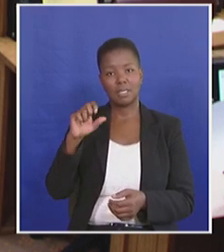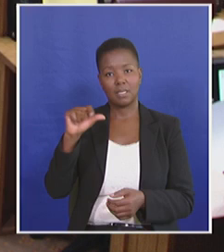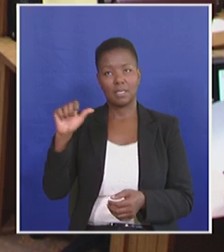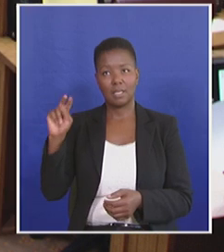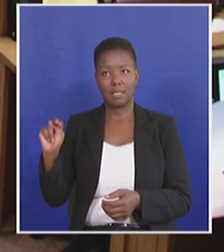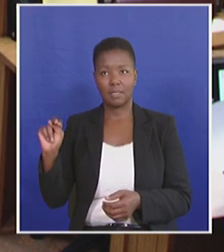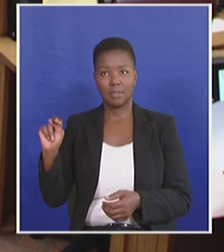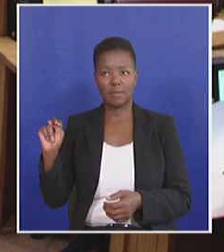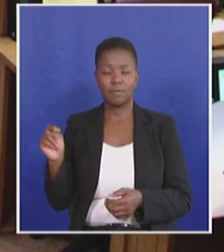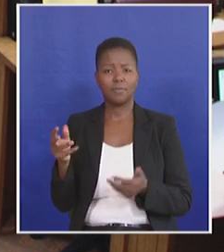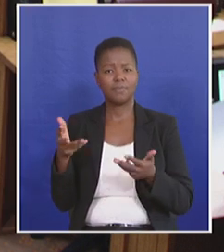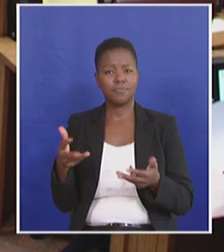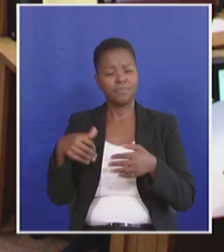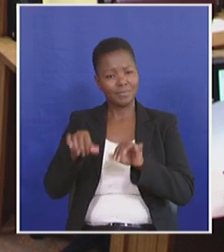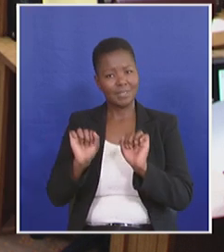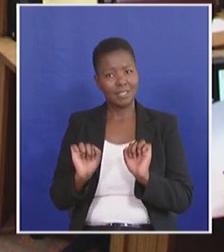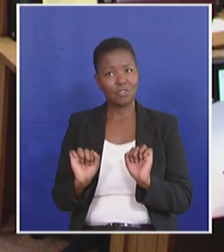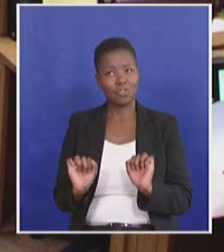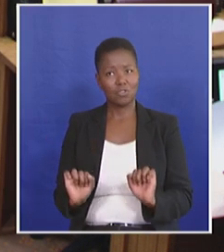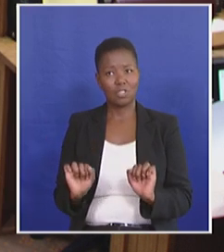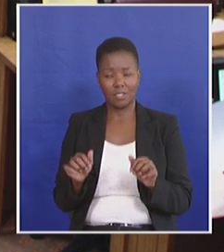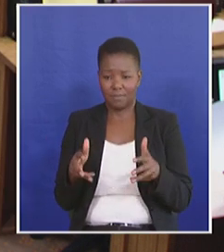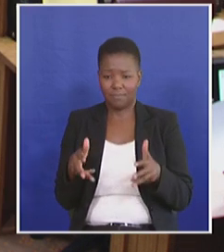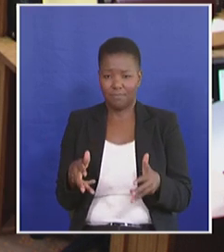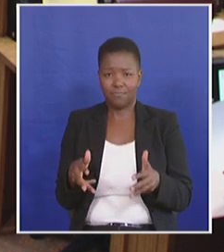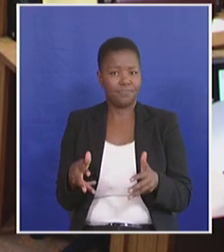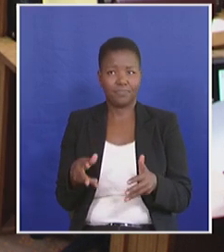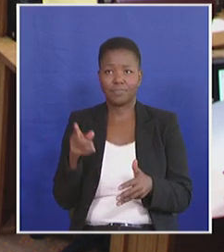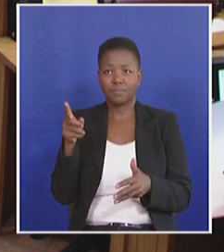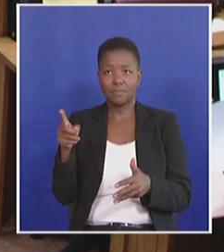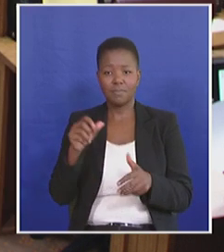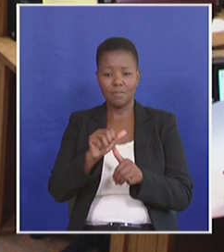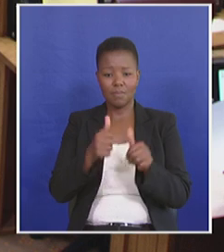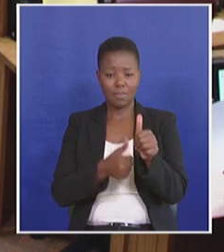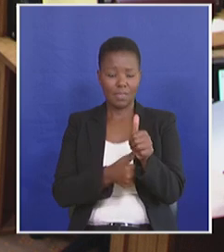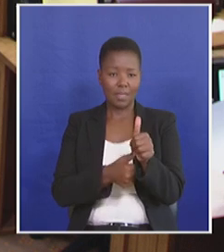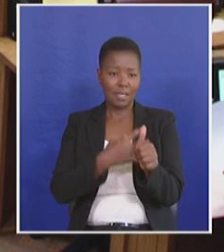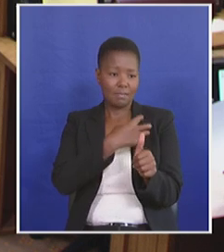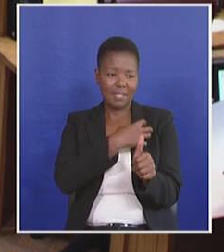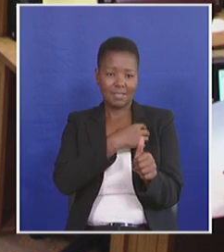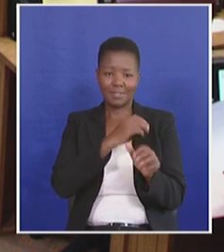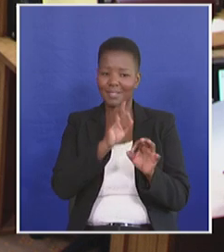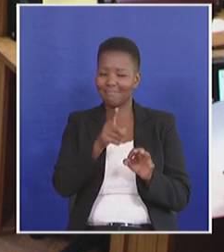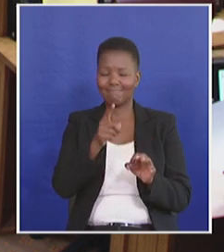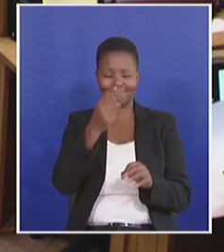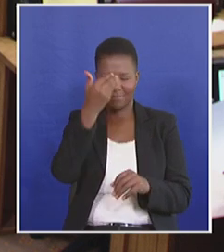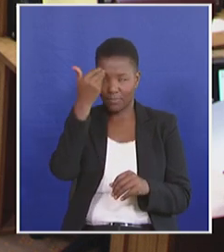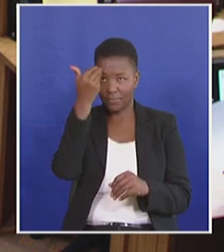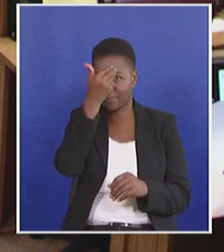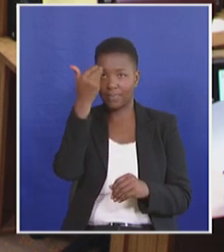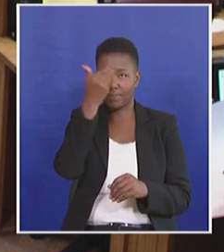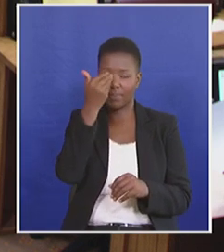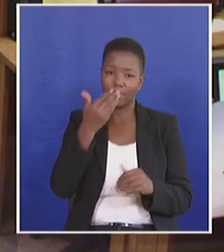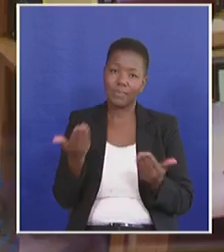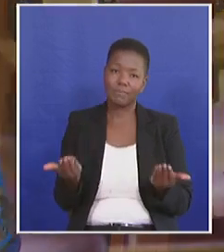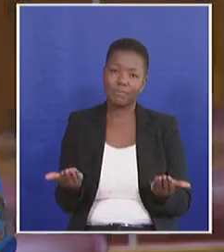Chair, the issue is that the ministers or the deputy minister is not really on top of the subject. So